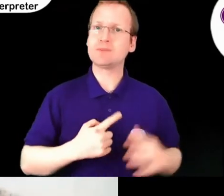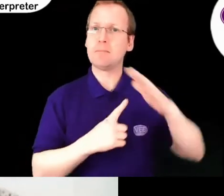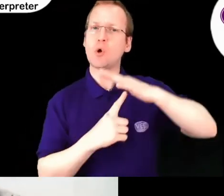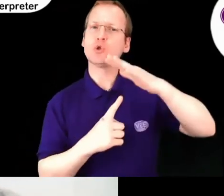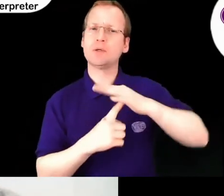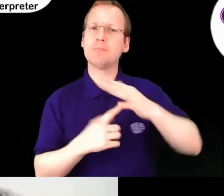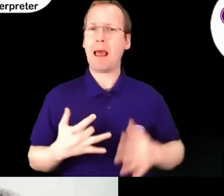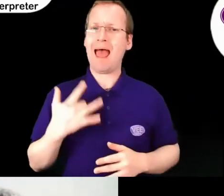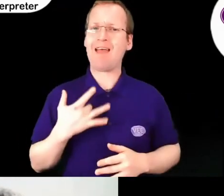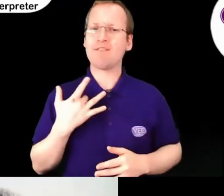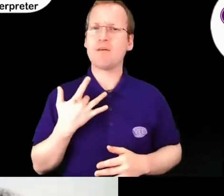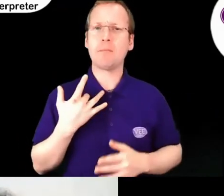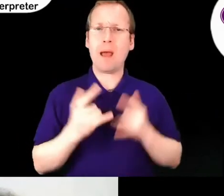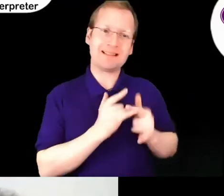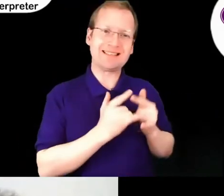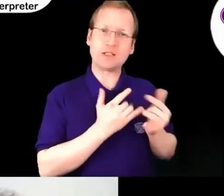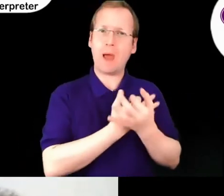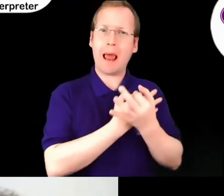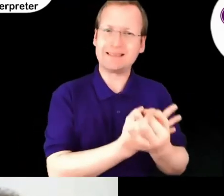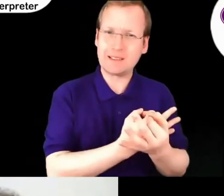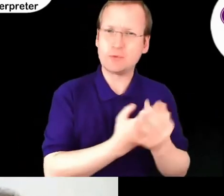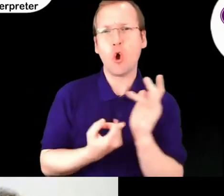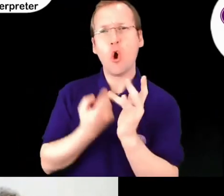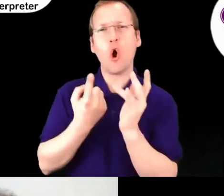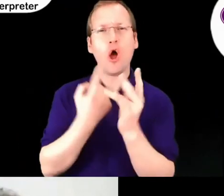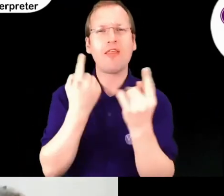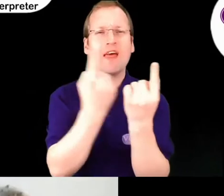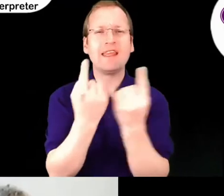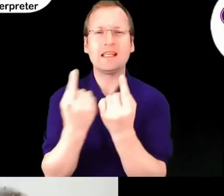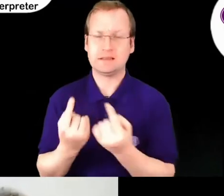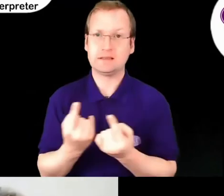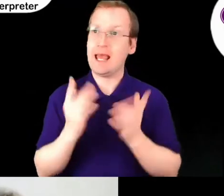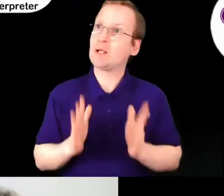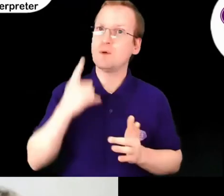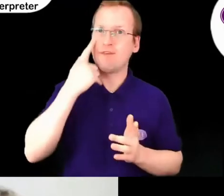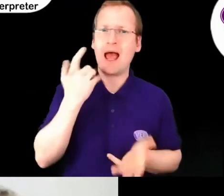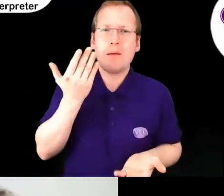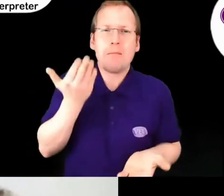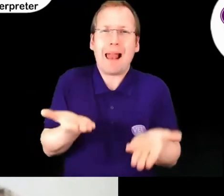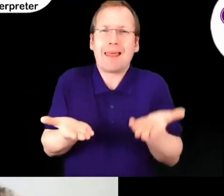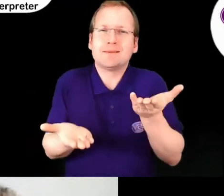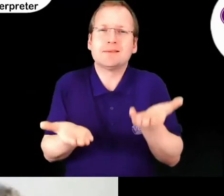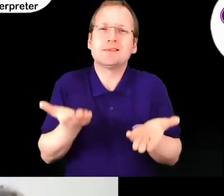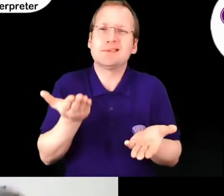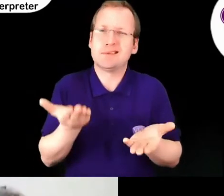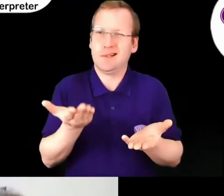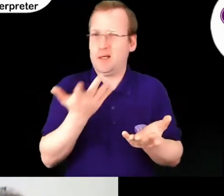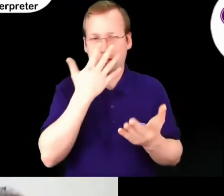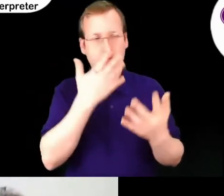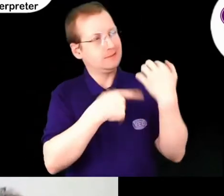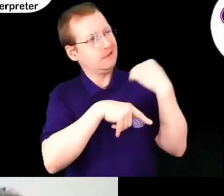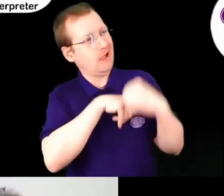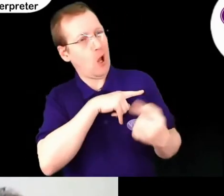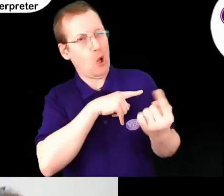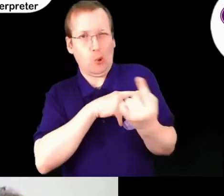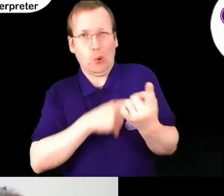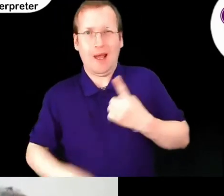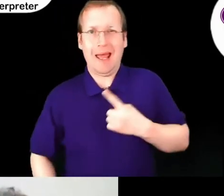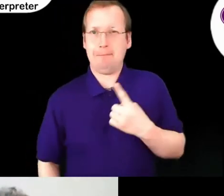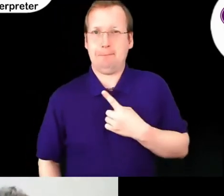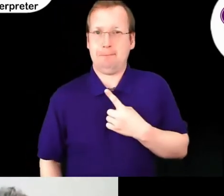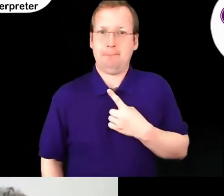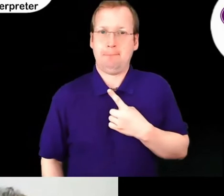was not all about my sexuality. My life was about other things. And I had to find a balance where I would not be denying who I was, but